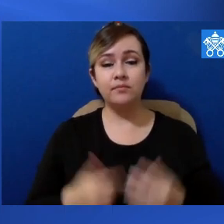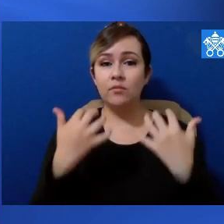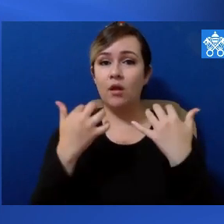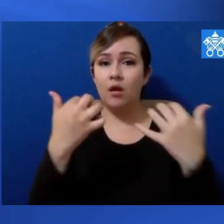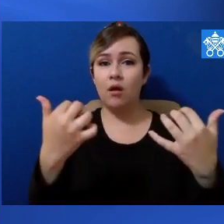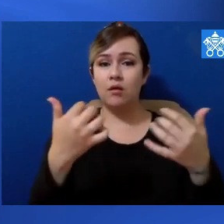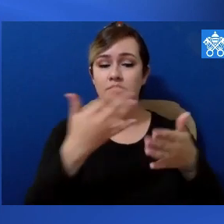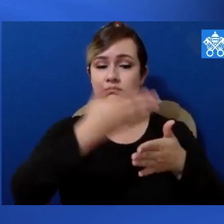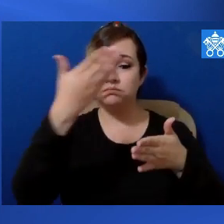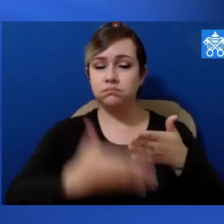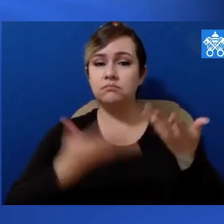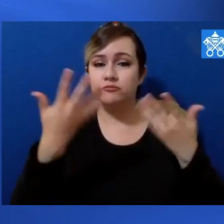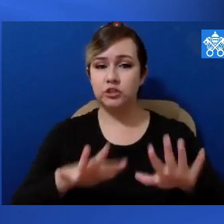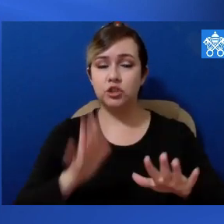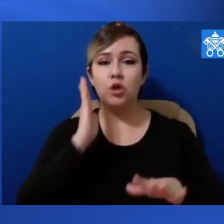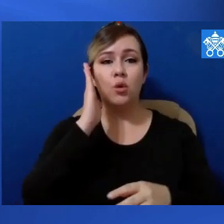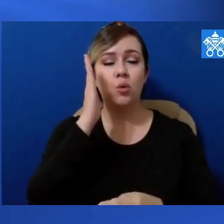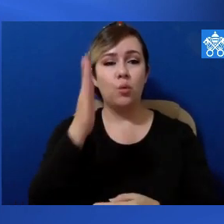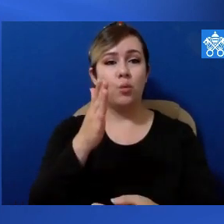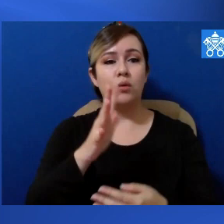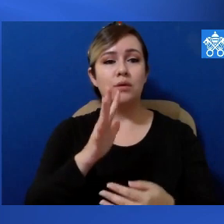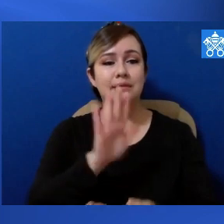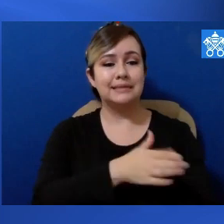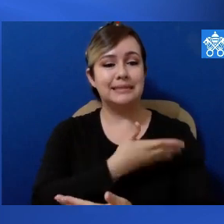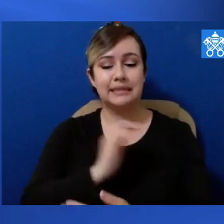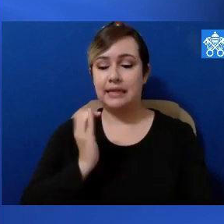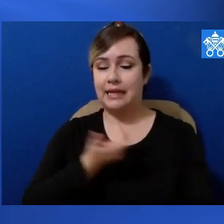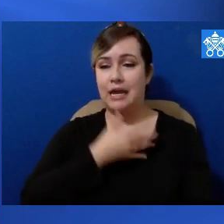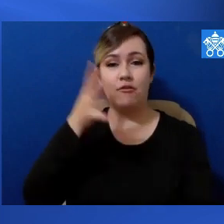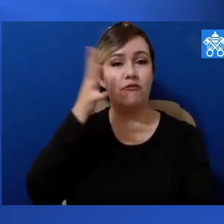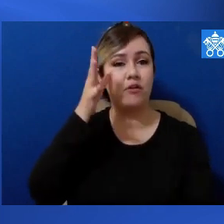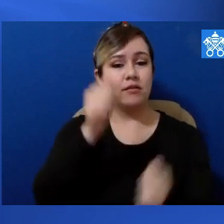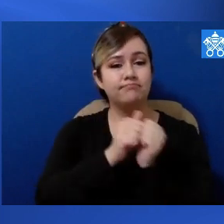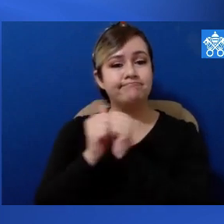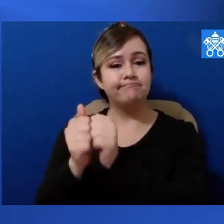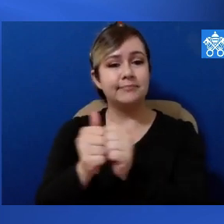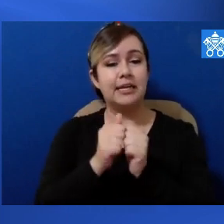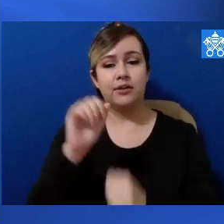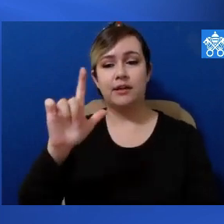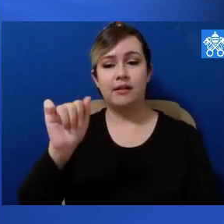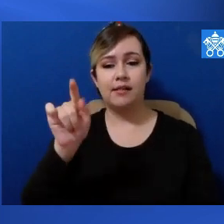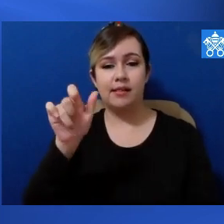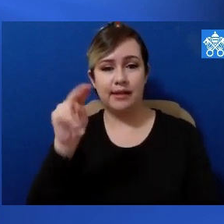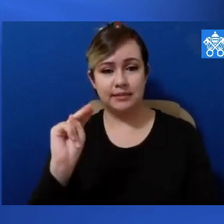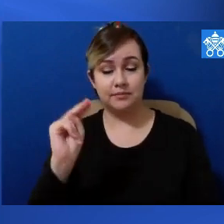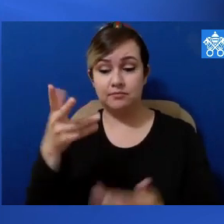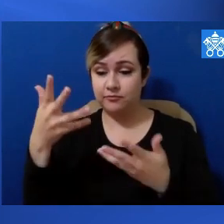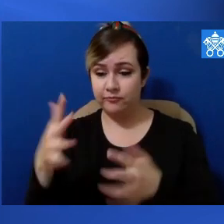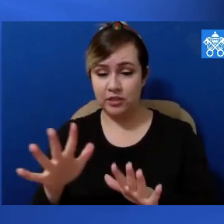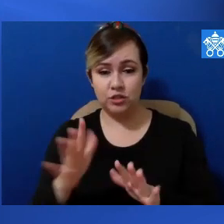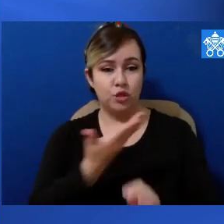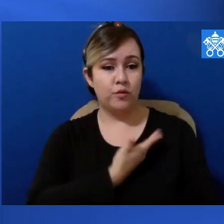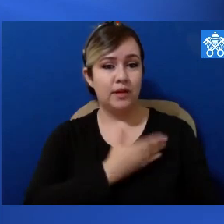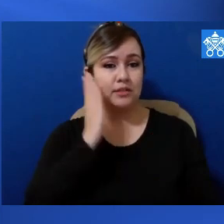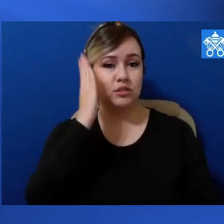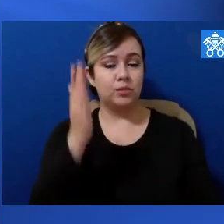At the end of the audience, we will sing together the Our Father in Latin. His Holiness will then impart his